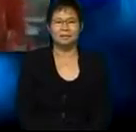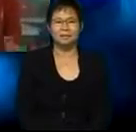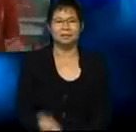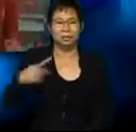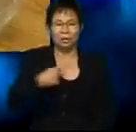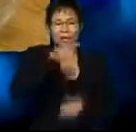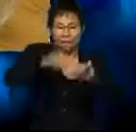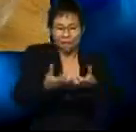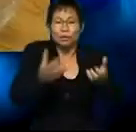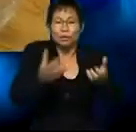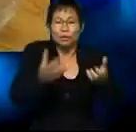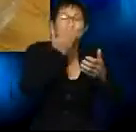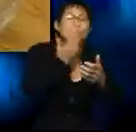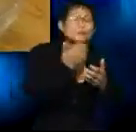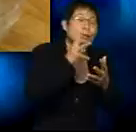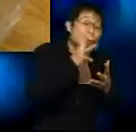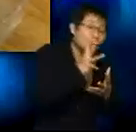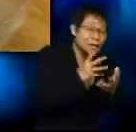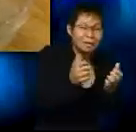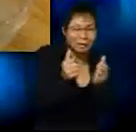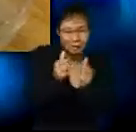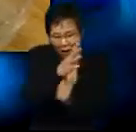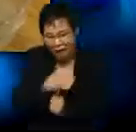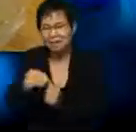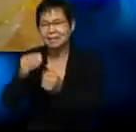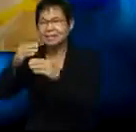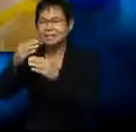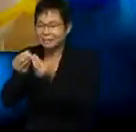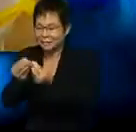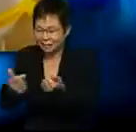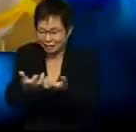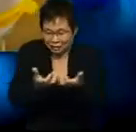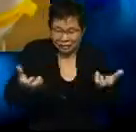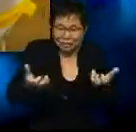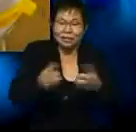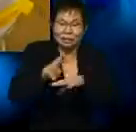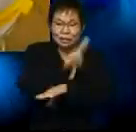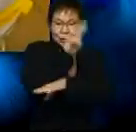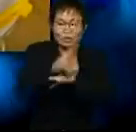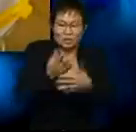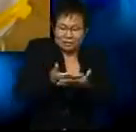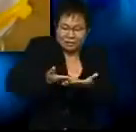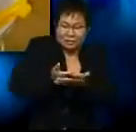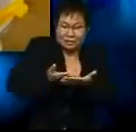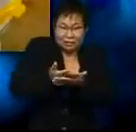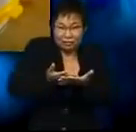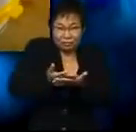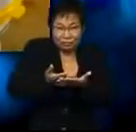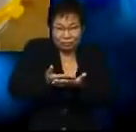We can separate the sugar solution and the sand using a sieve